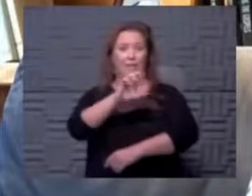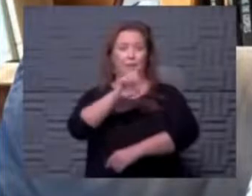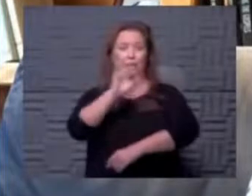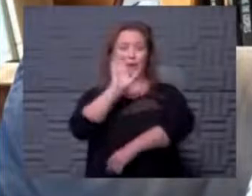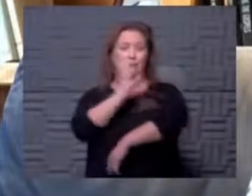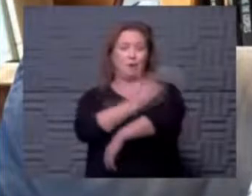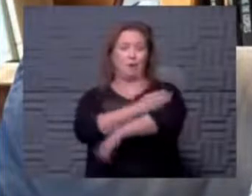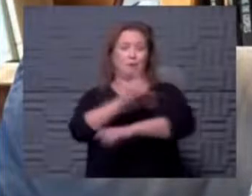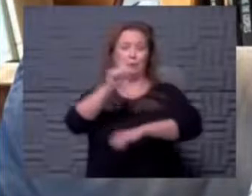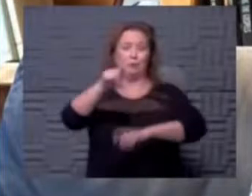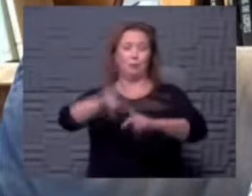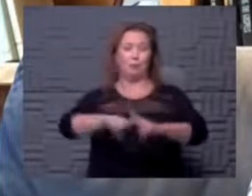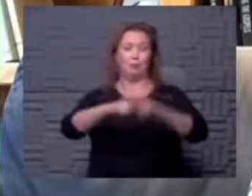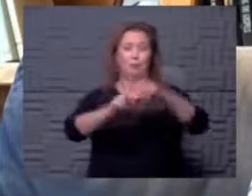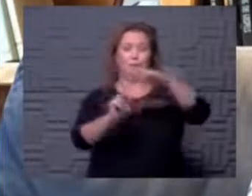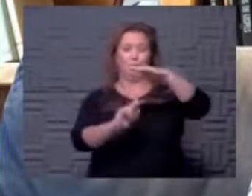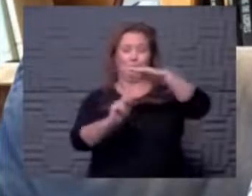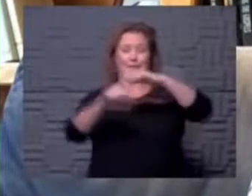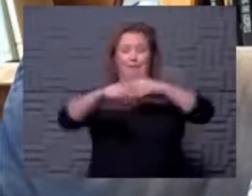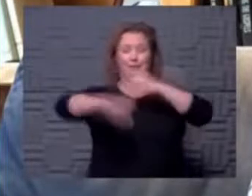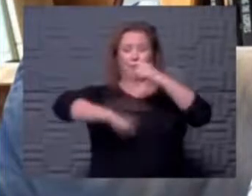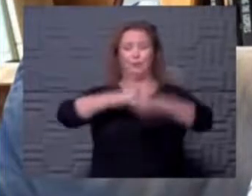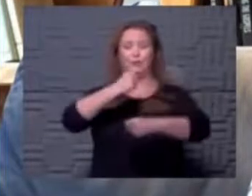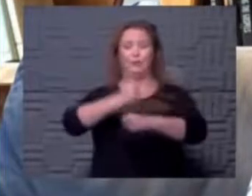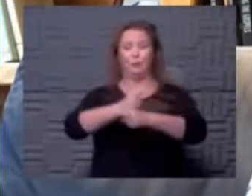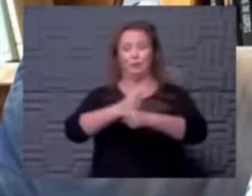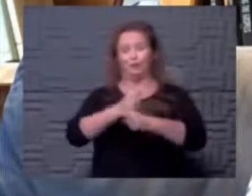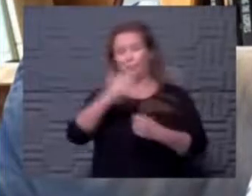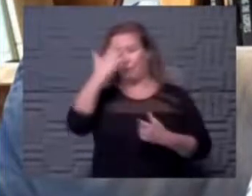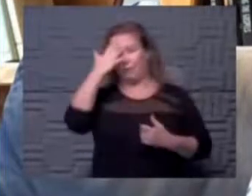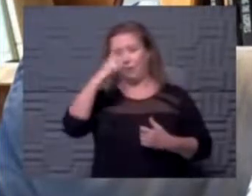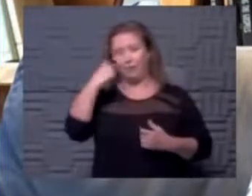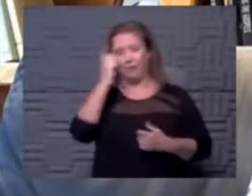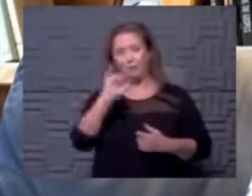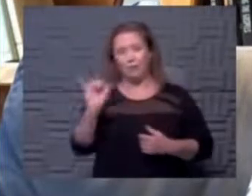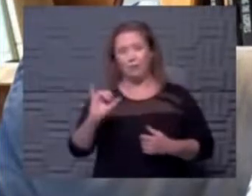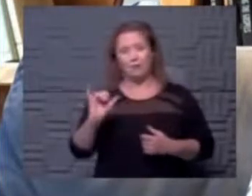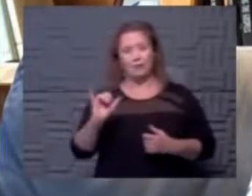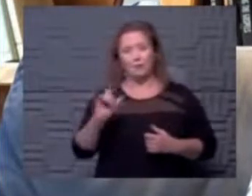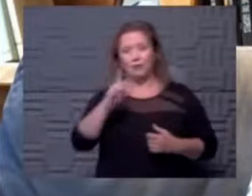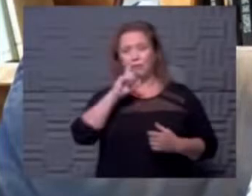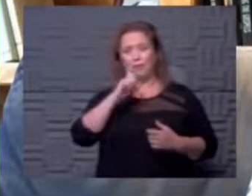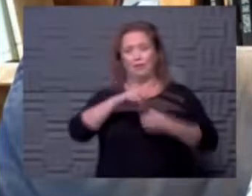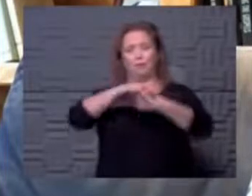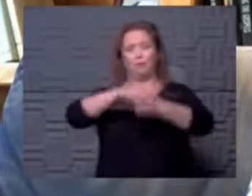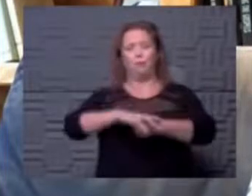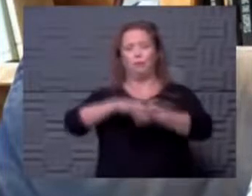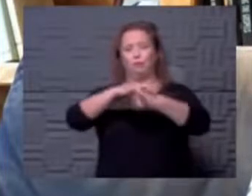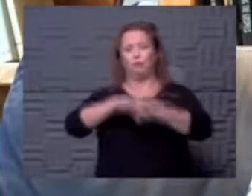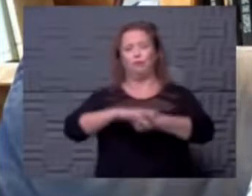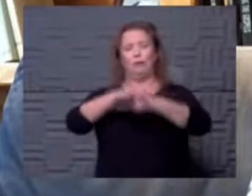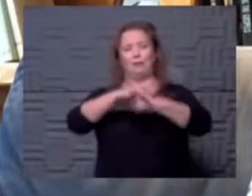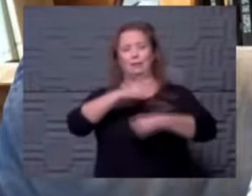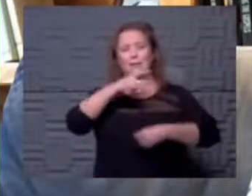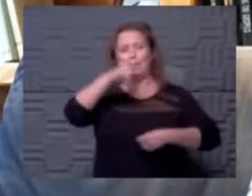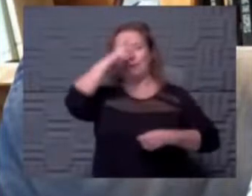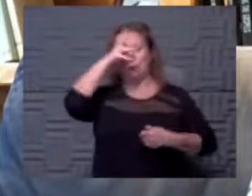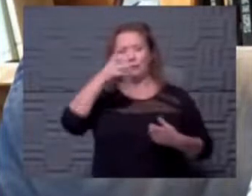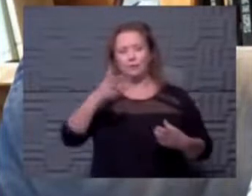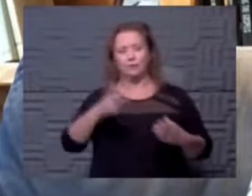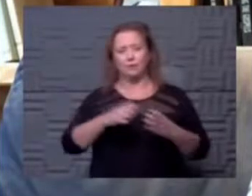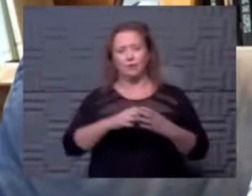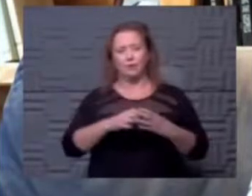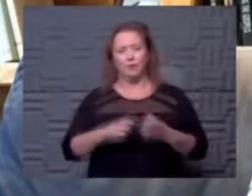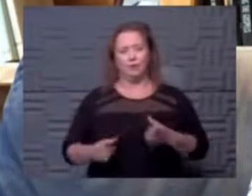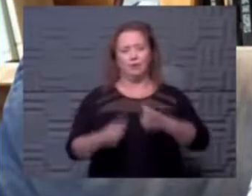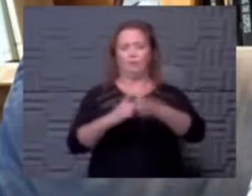year. Well, she is starting kindergarten, what that will look like. There is tremendous stress on parents. And I think the